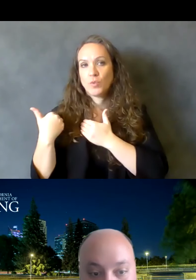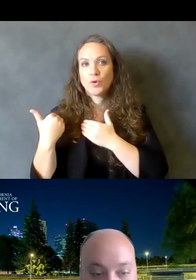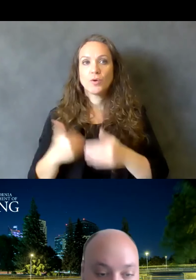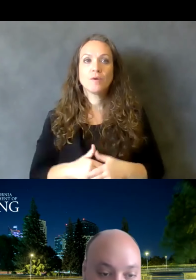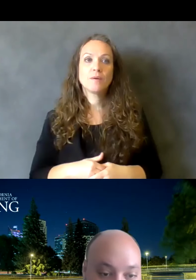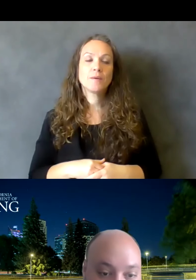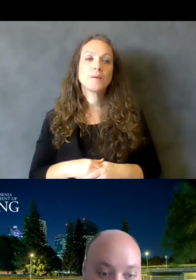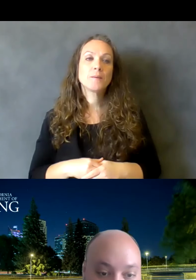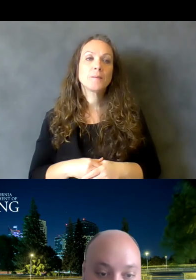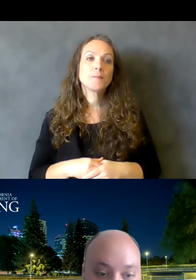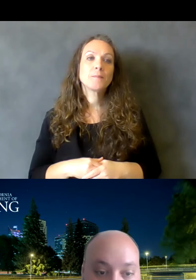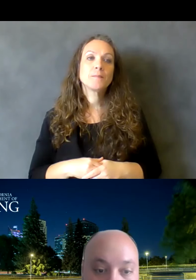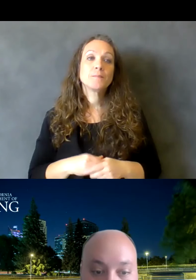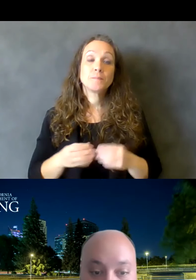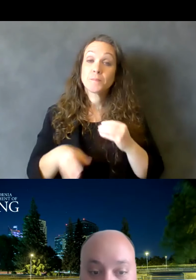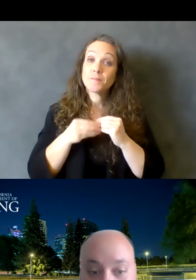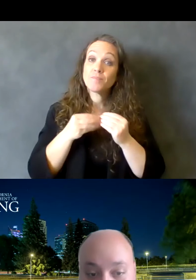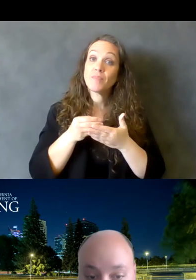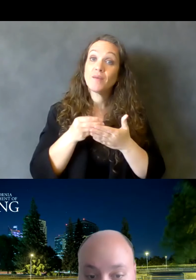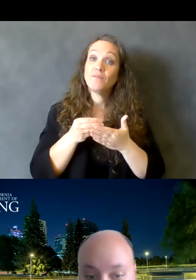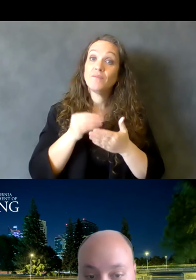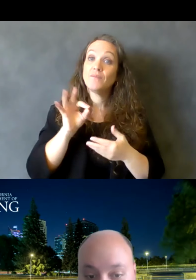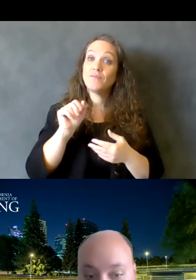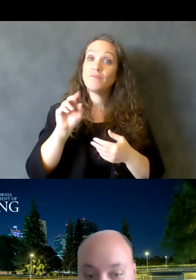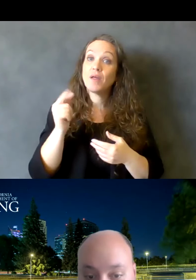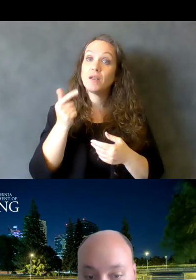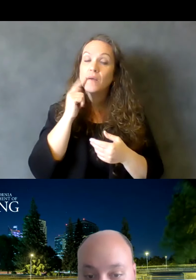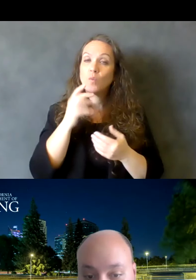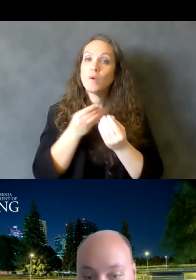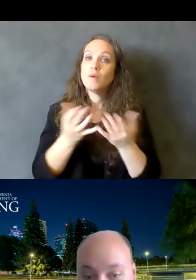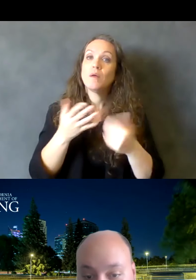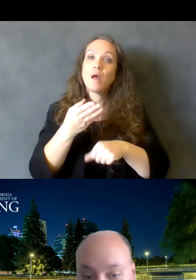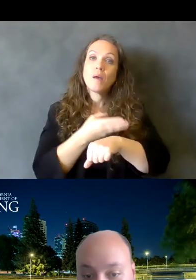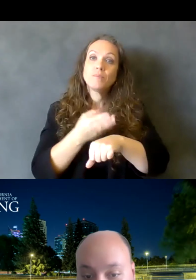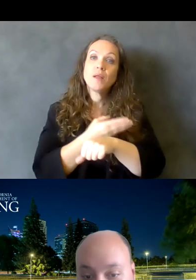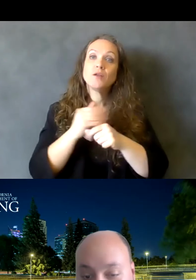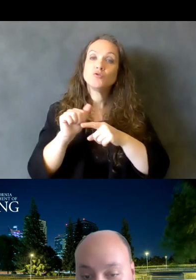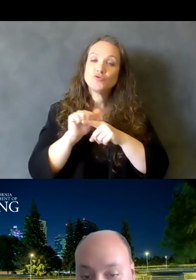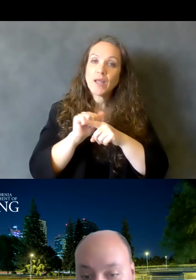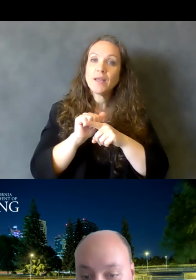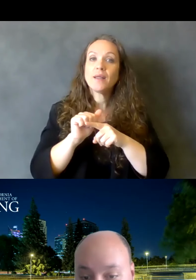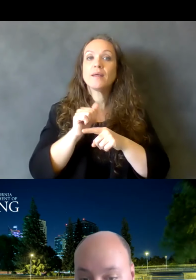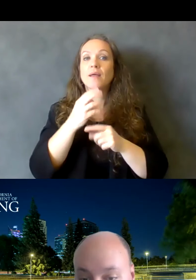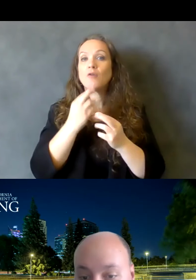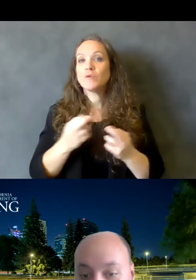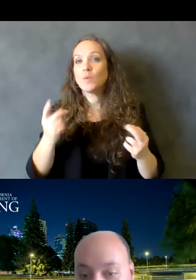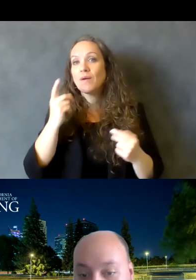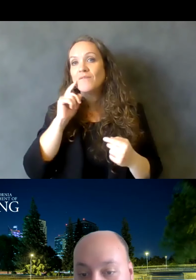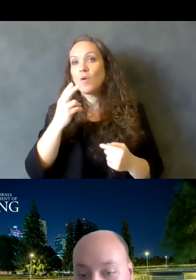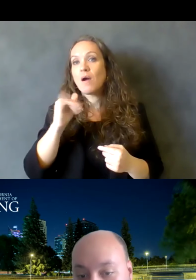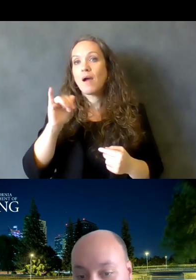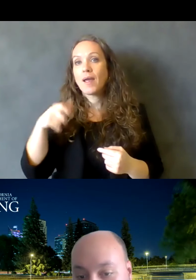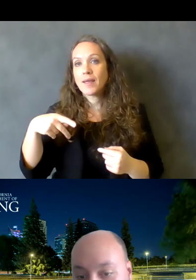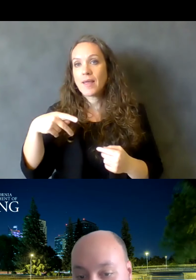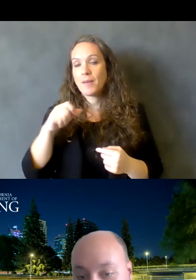Additionally, we'll have funding to update training resources, tools, and systems for local HICAP programs and staff,